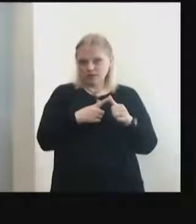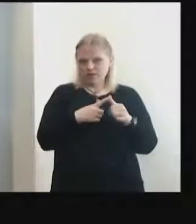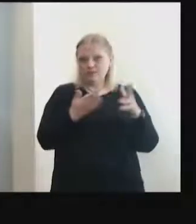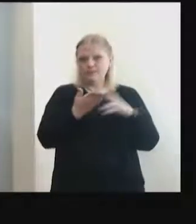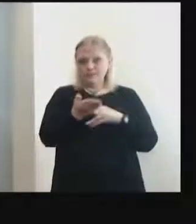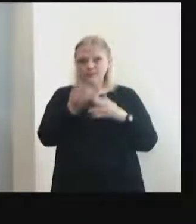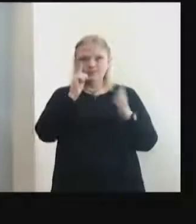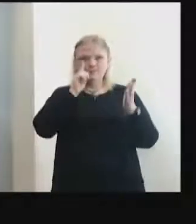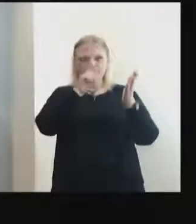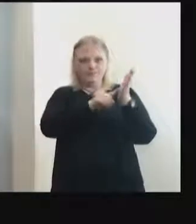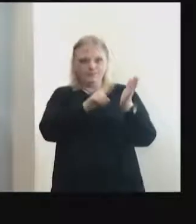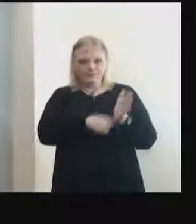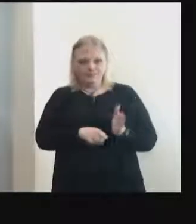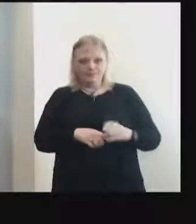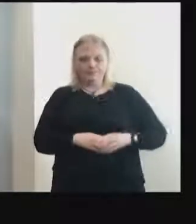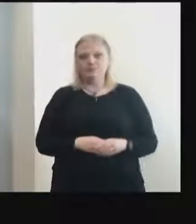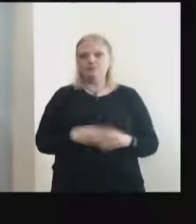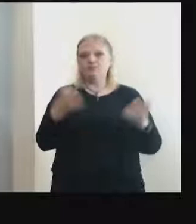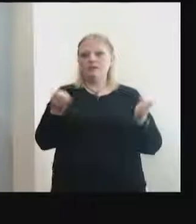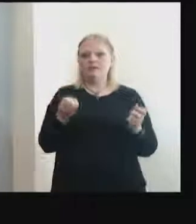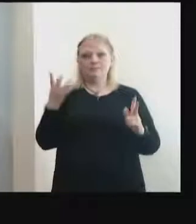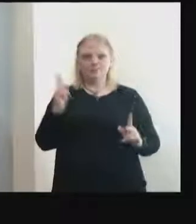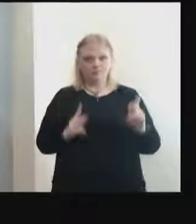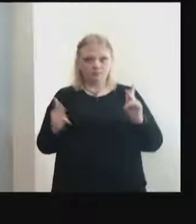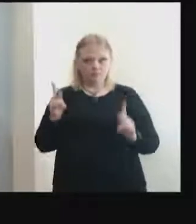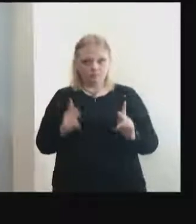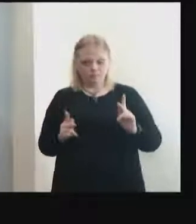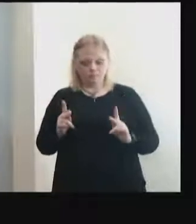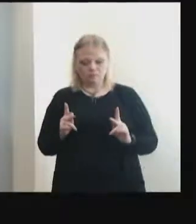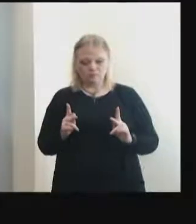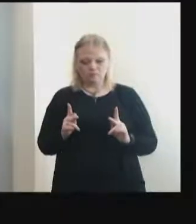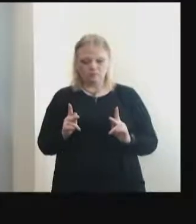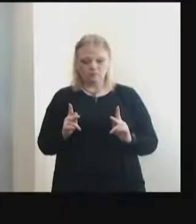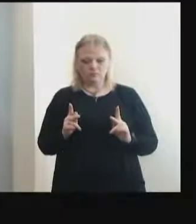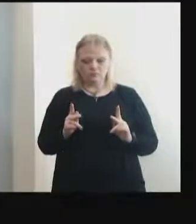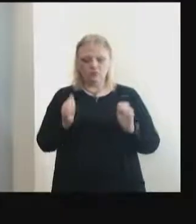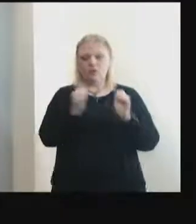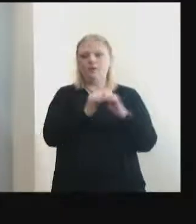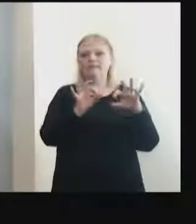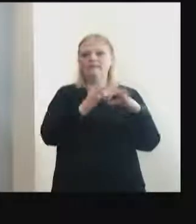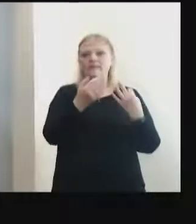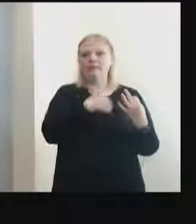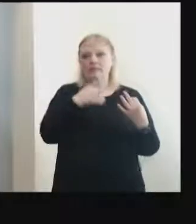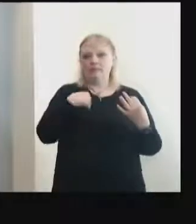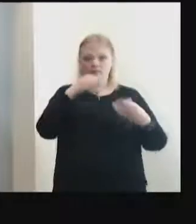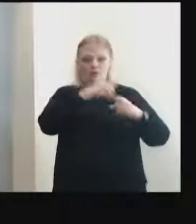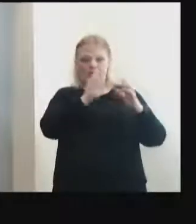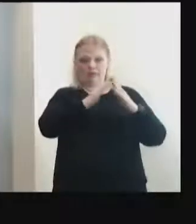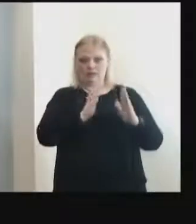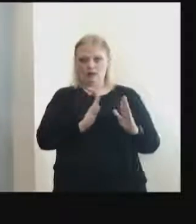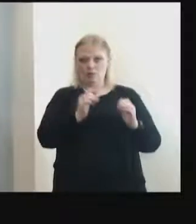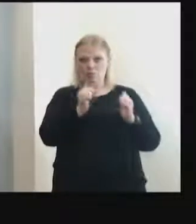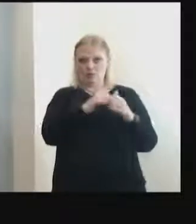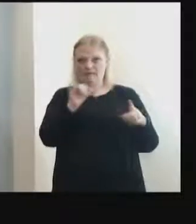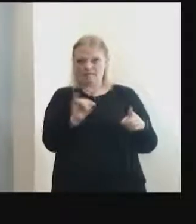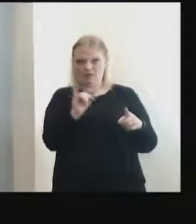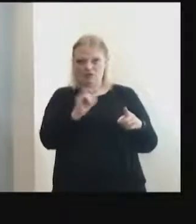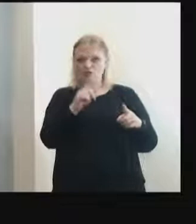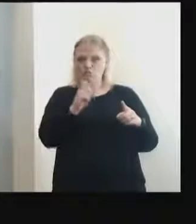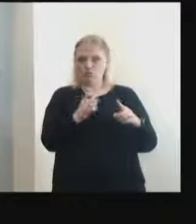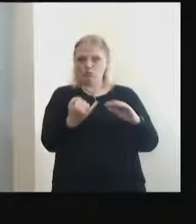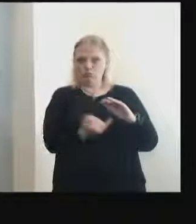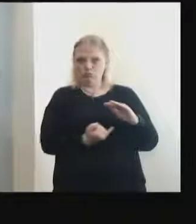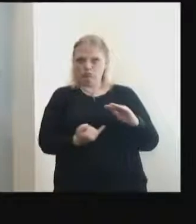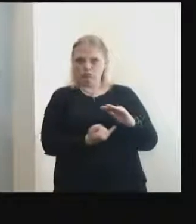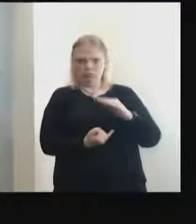case investigations is that many people who have a family member in their household that is infected and should be in